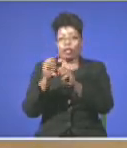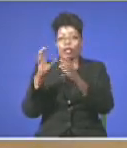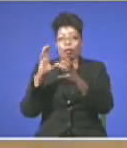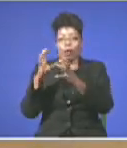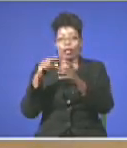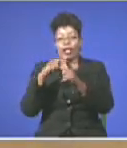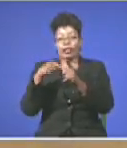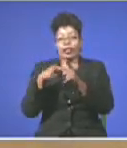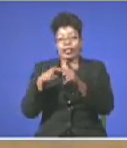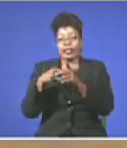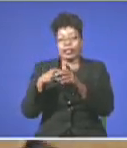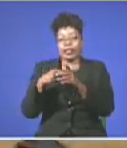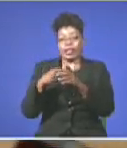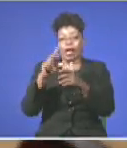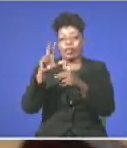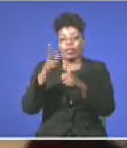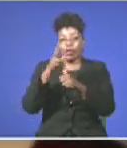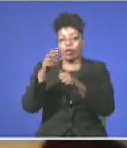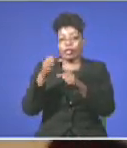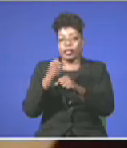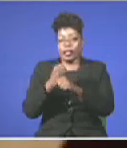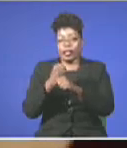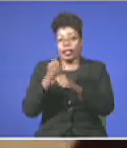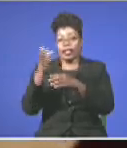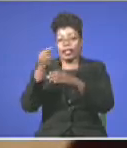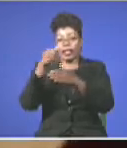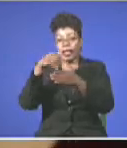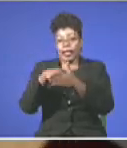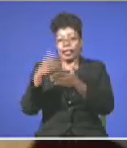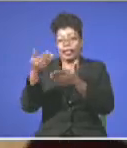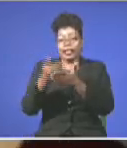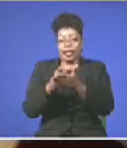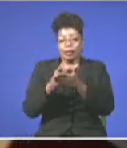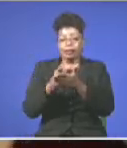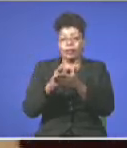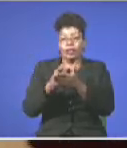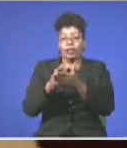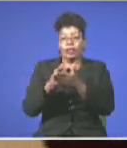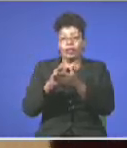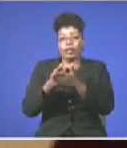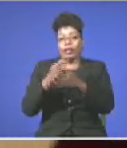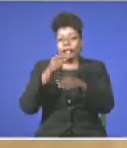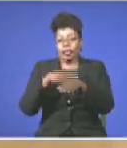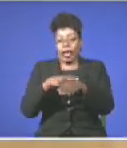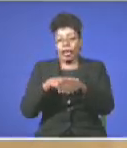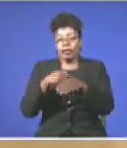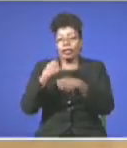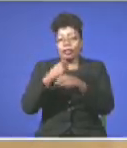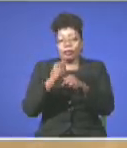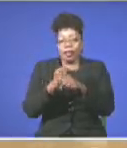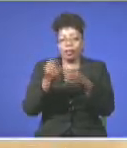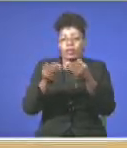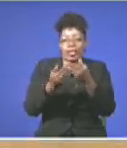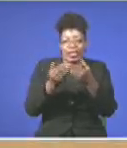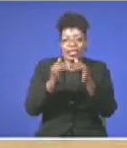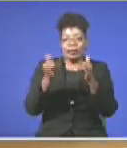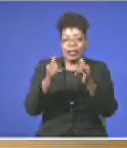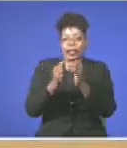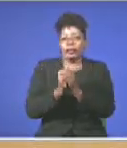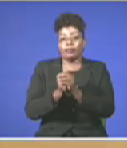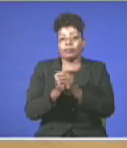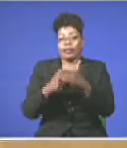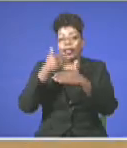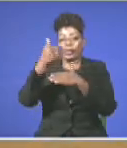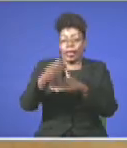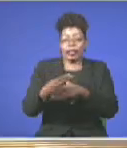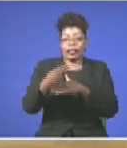our third year to get us a unit. At some point in time, we got to make the little simple play. Next up in